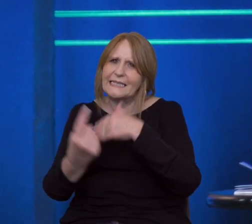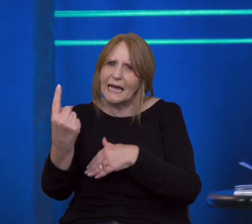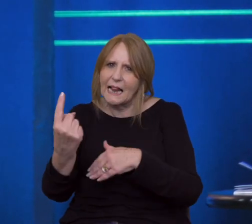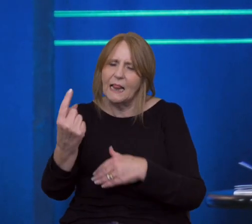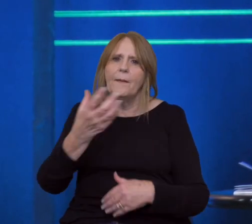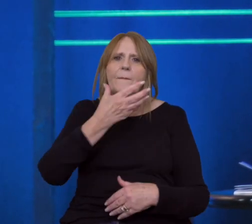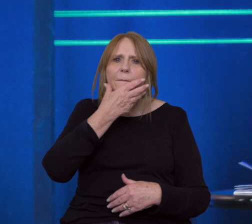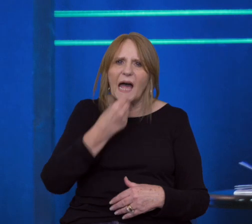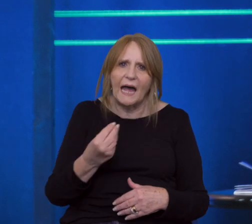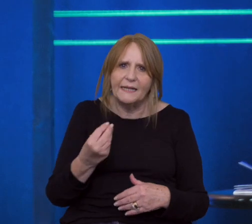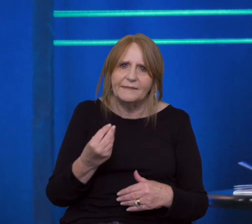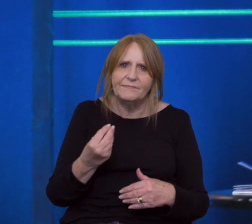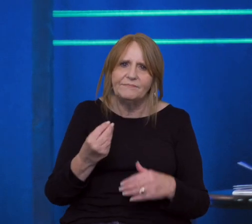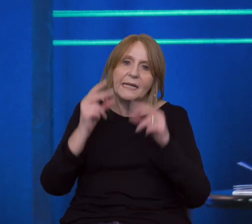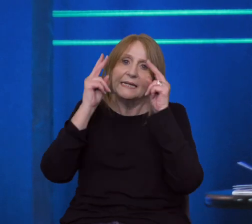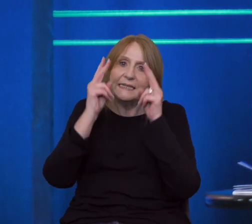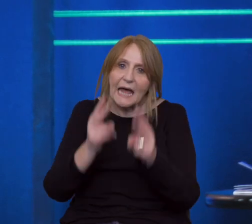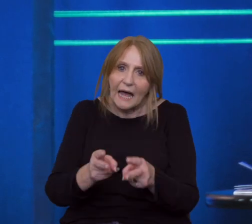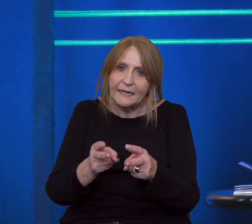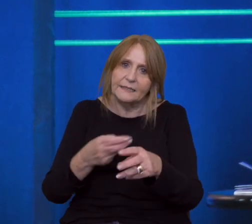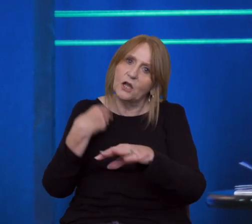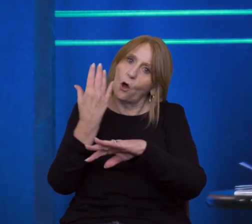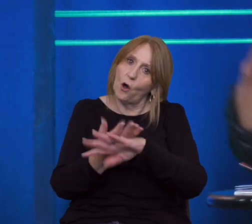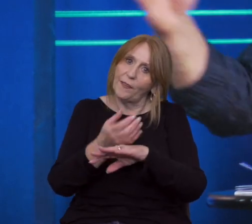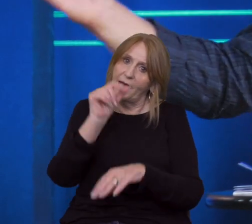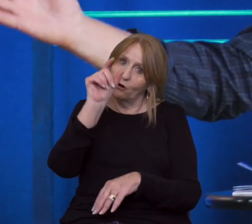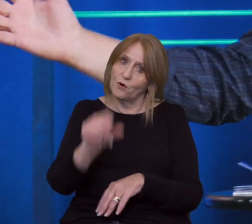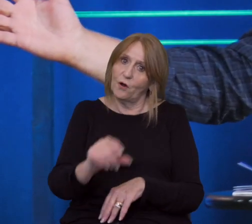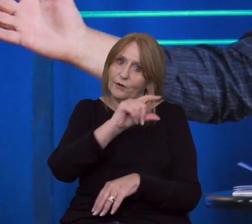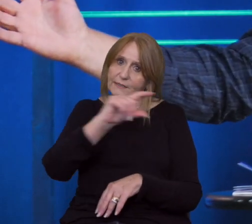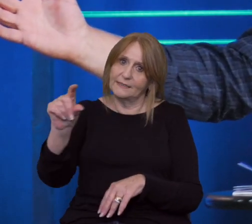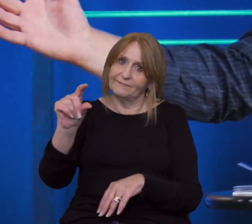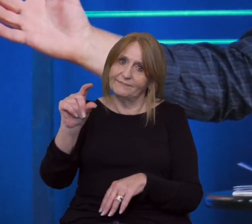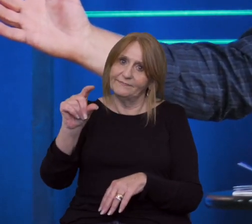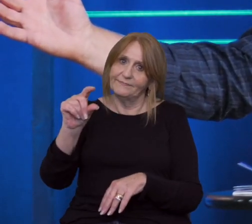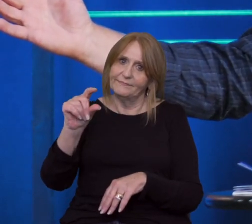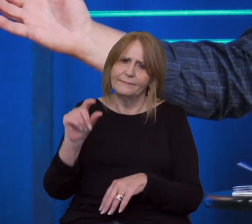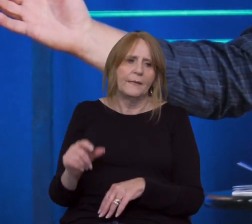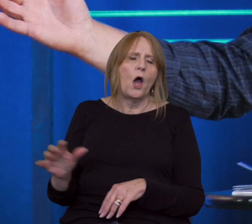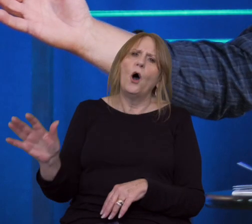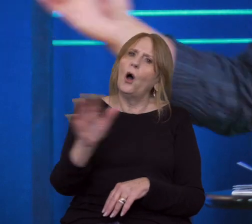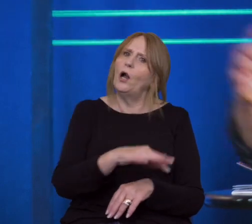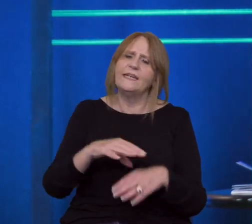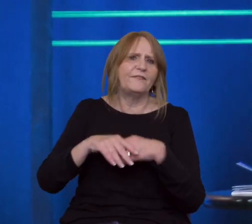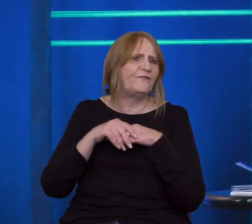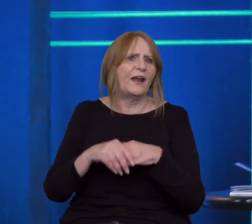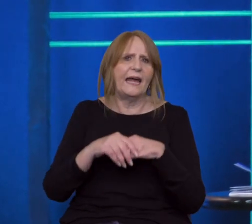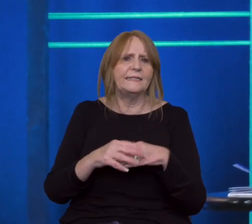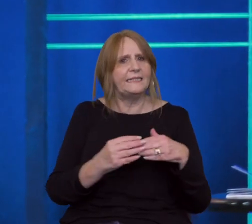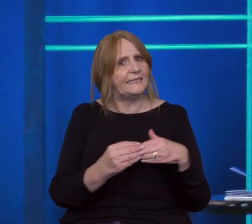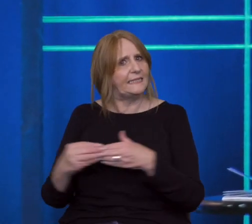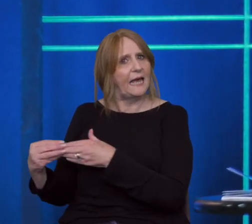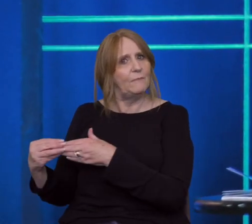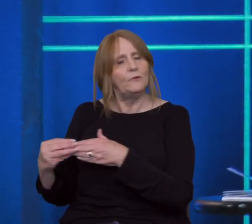dying on a cross. Virtually all His friends and disciples had left Him. There were three women